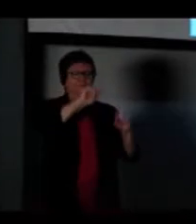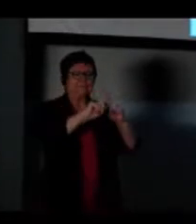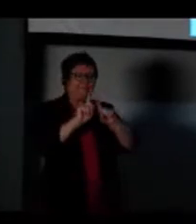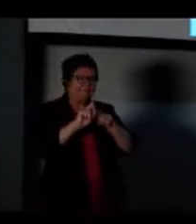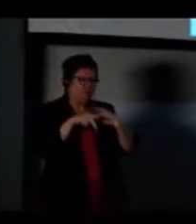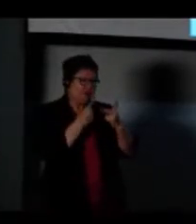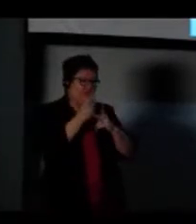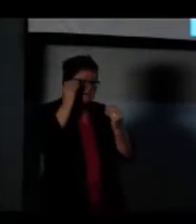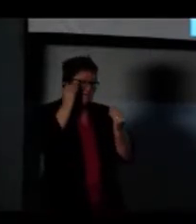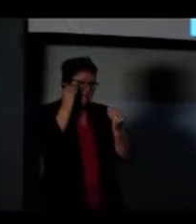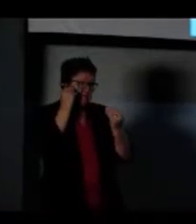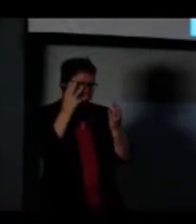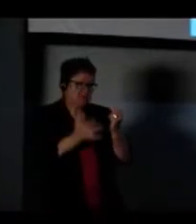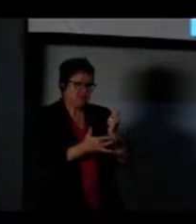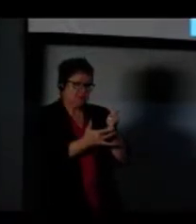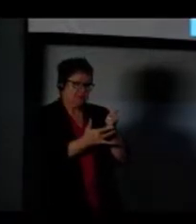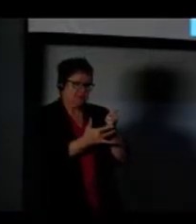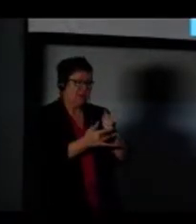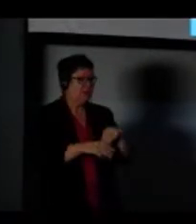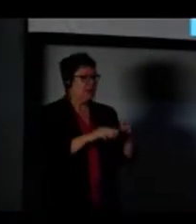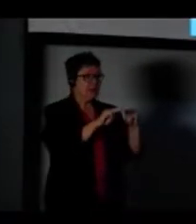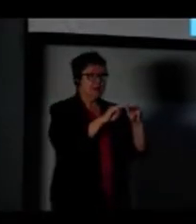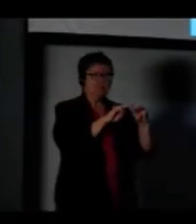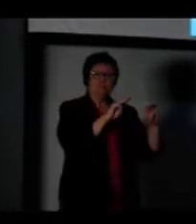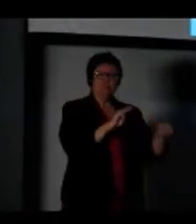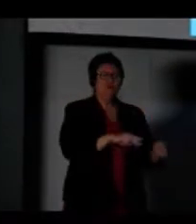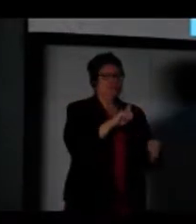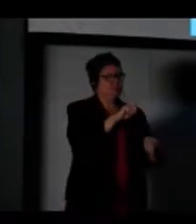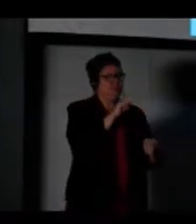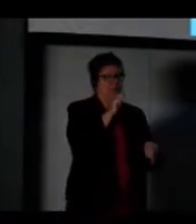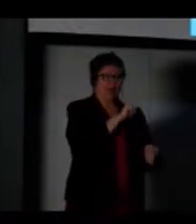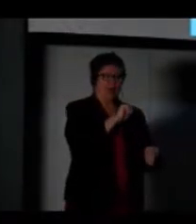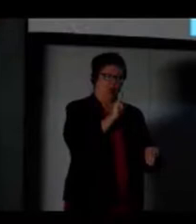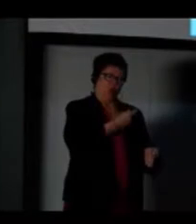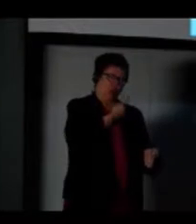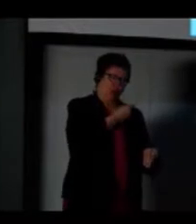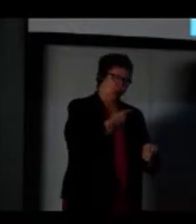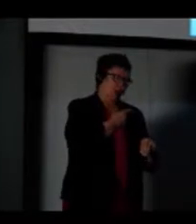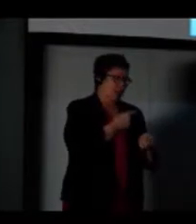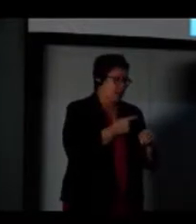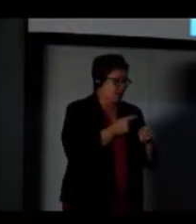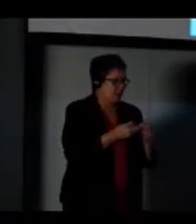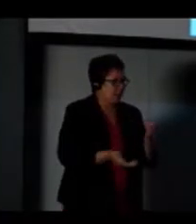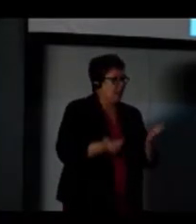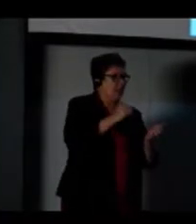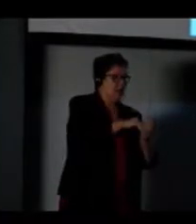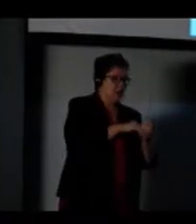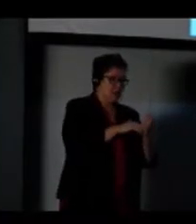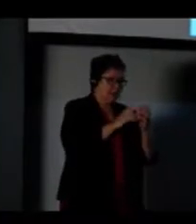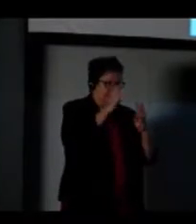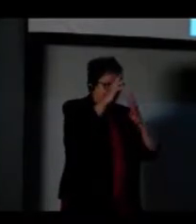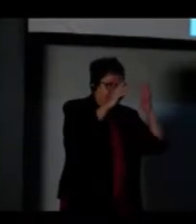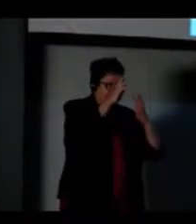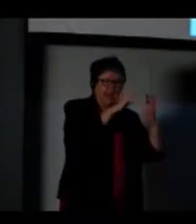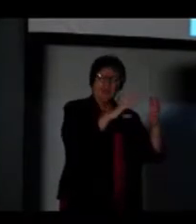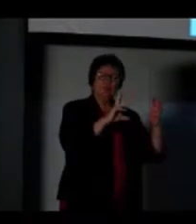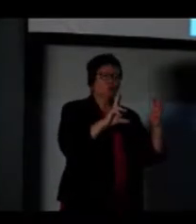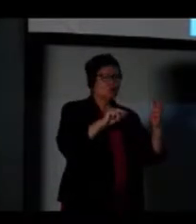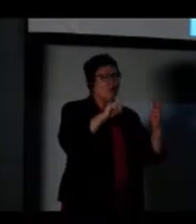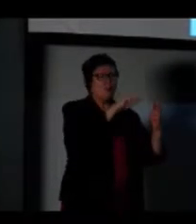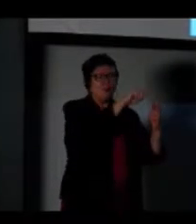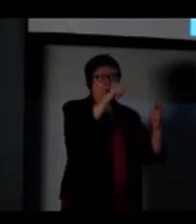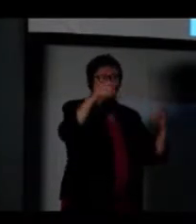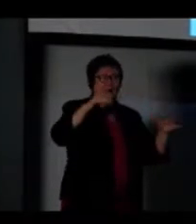technology. The museum should not be reinventing all of this themselves. They need to be collaborating with each other and collaborating